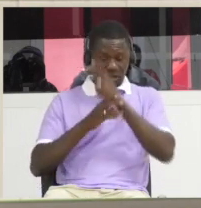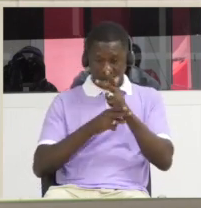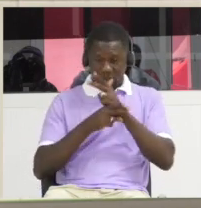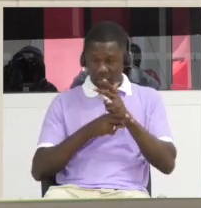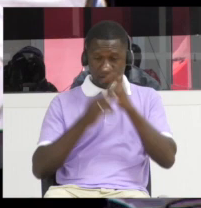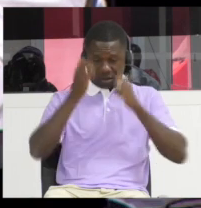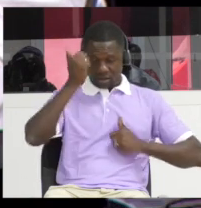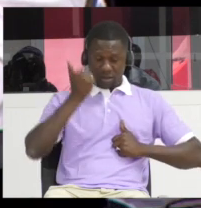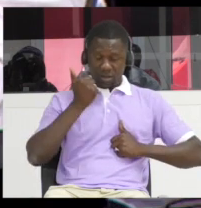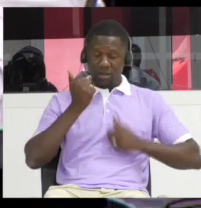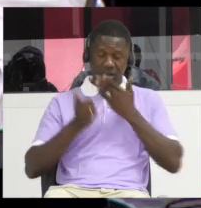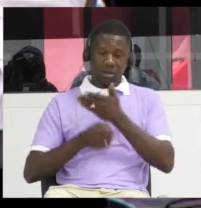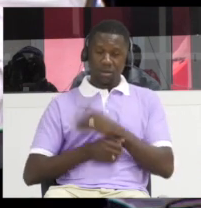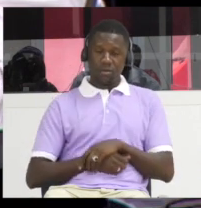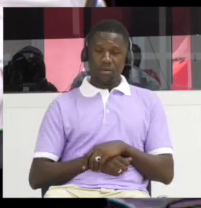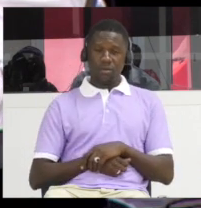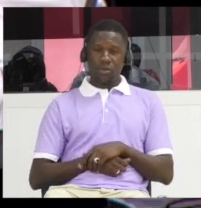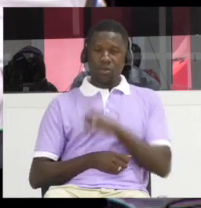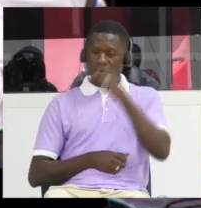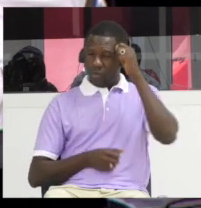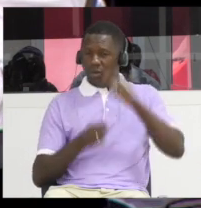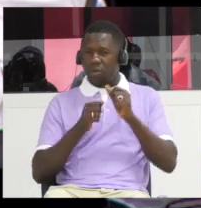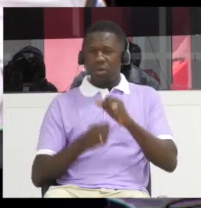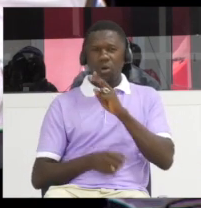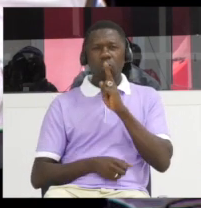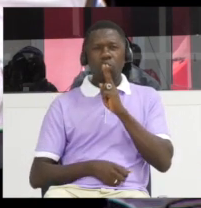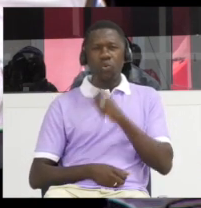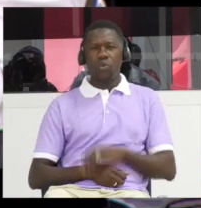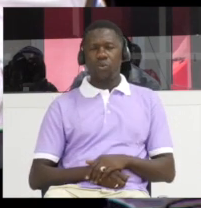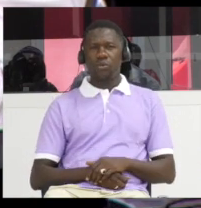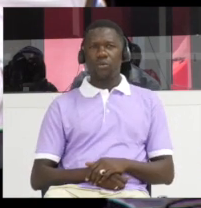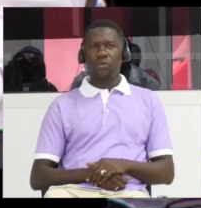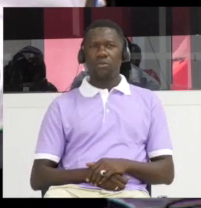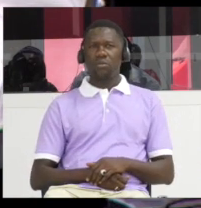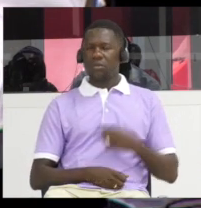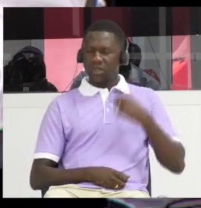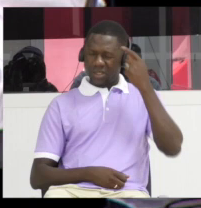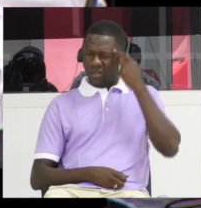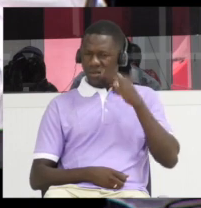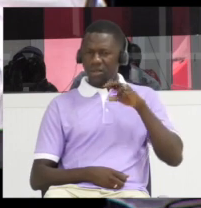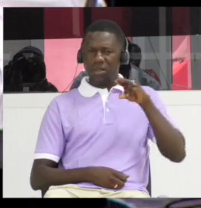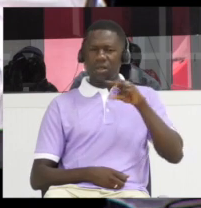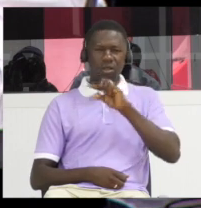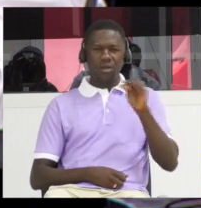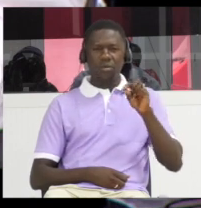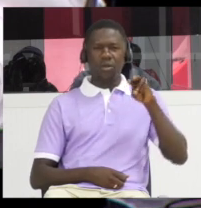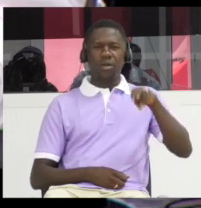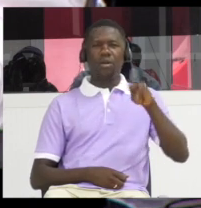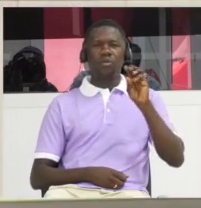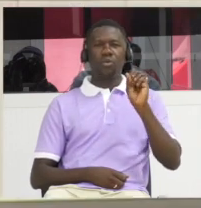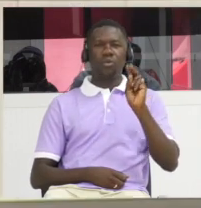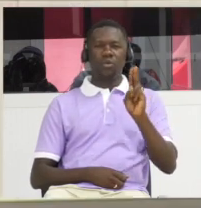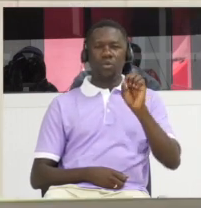Do you recall who? I think it was Musa Jame. What was he at State House at the